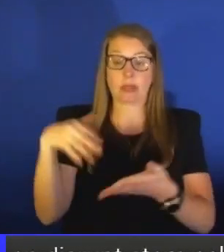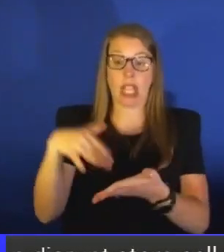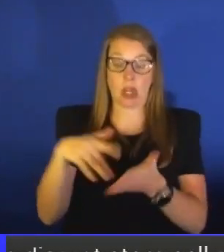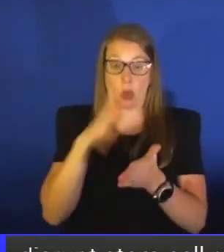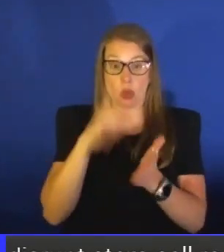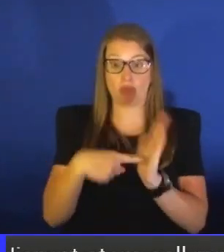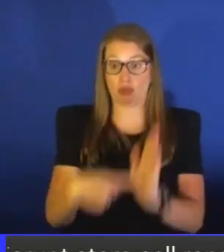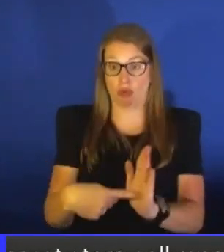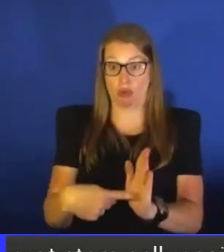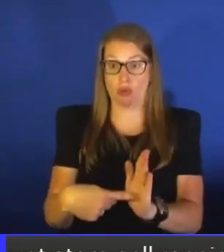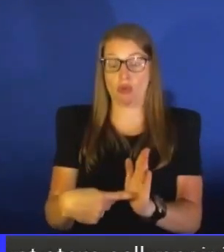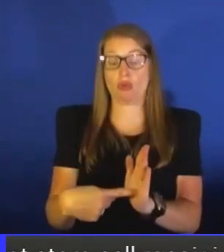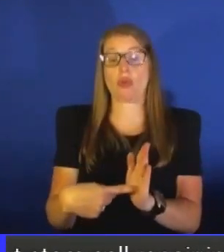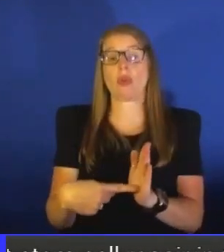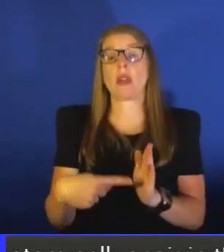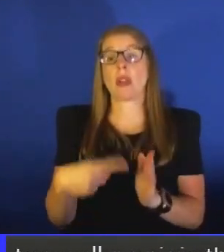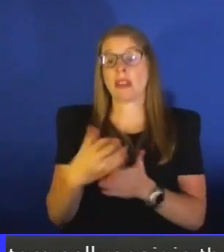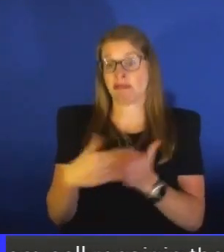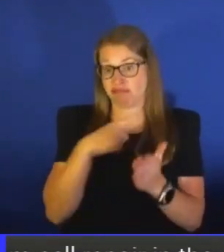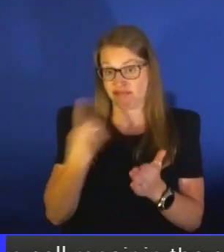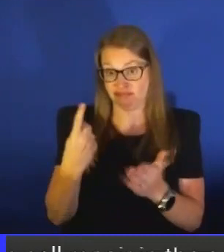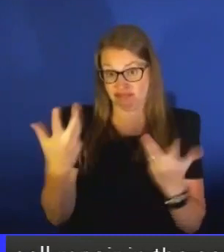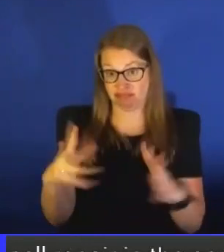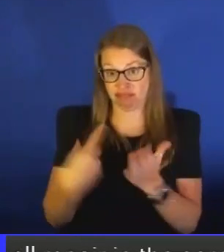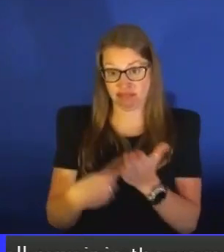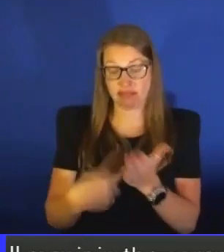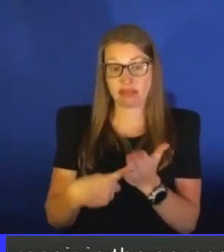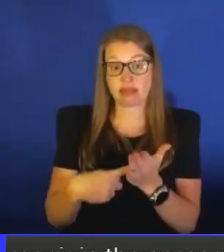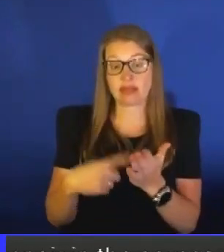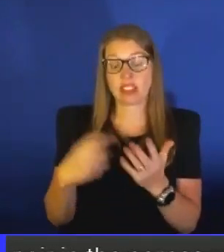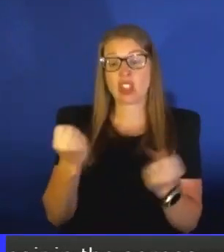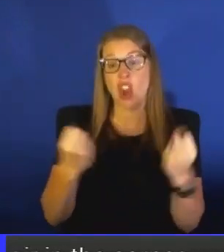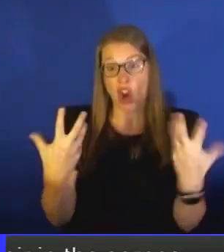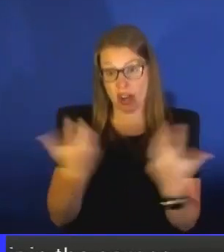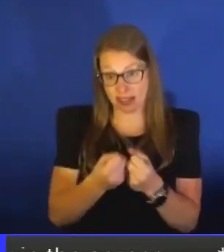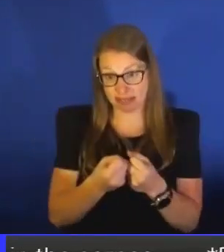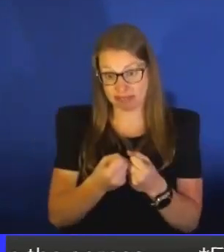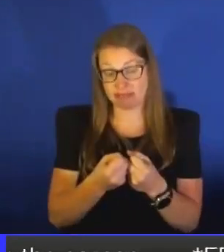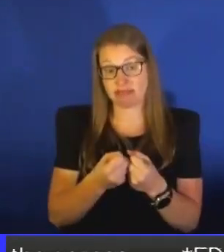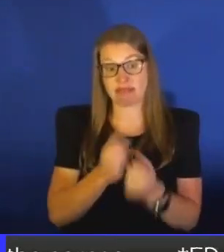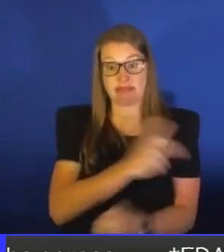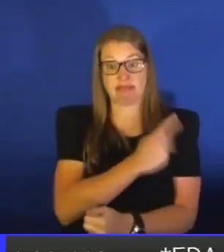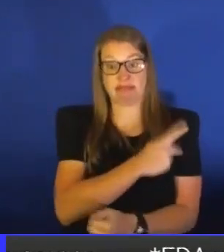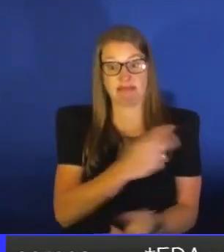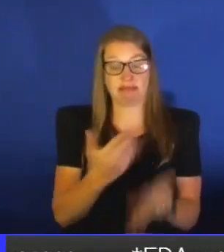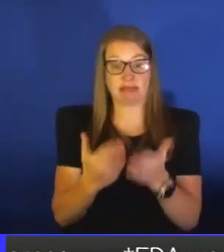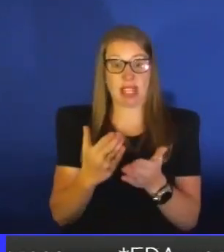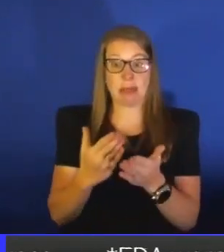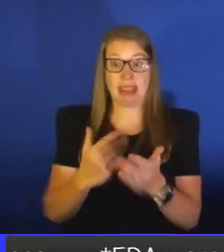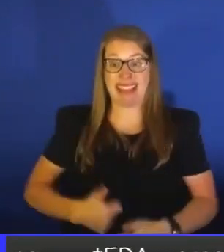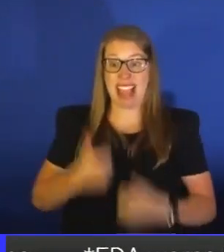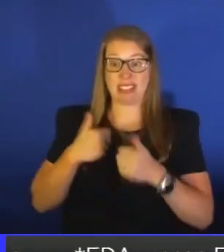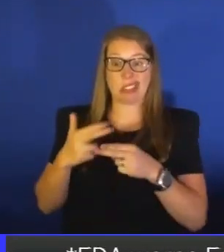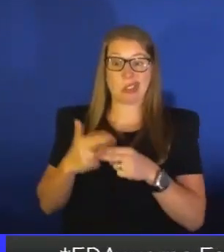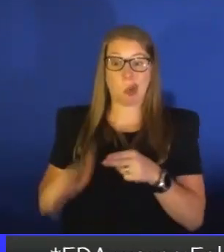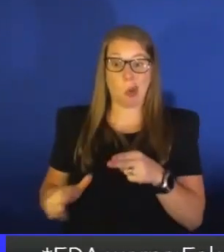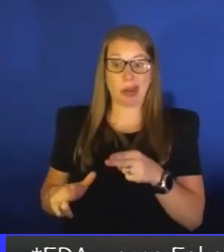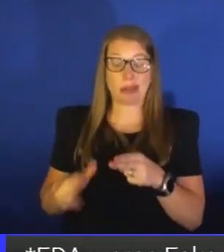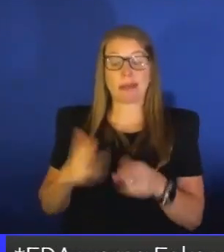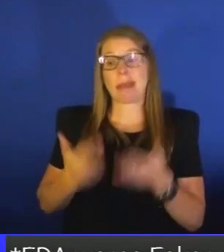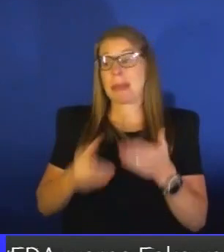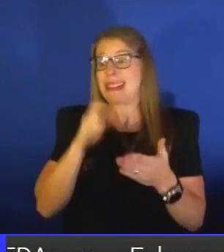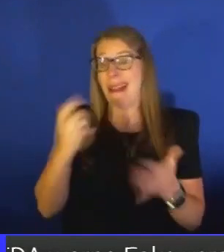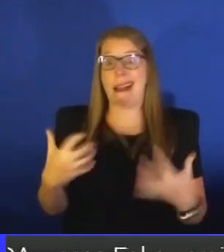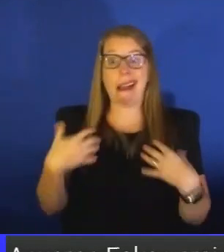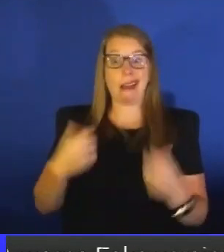either some risk, we already talked about, car accidents and other things, and patients may live shorter, not as healthy, quality of life